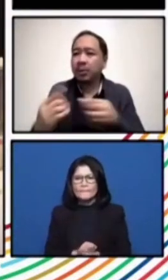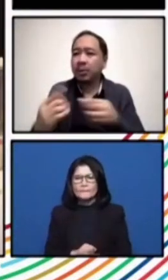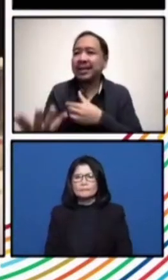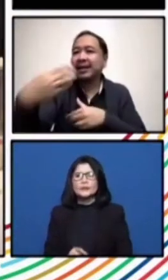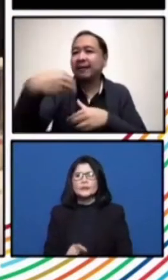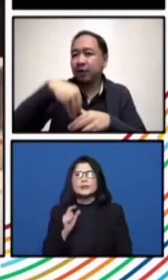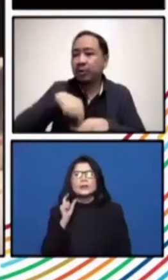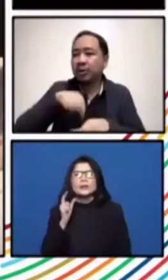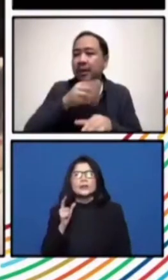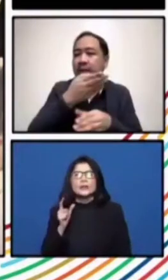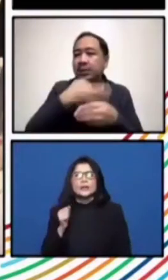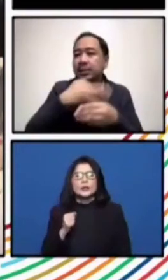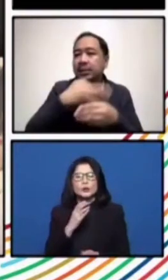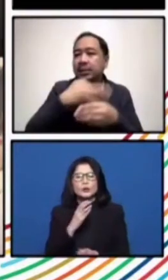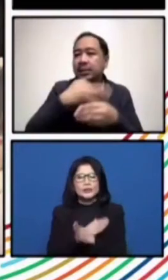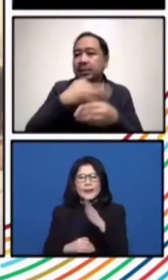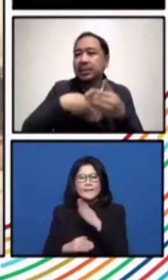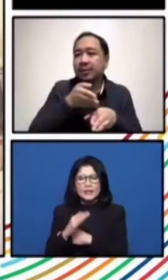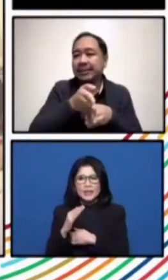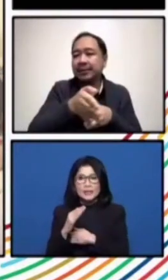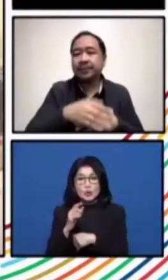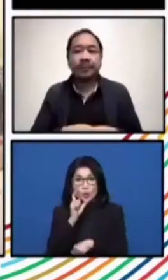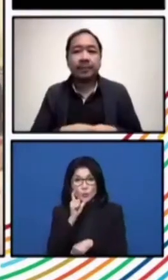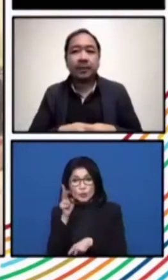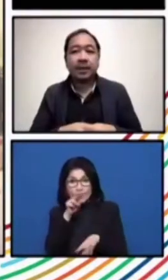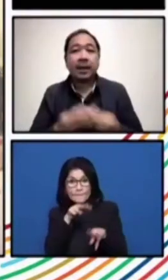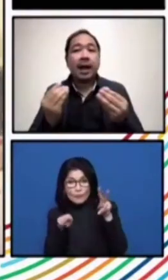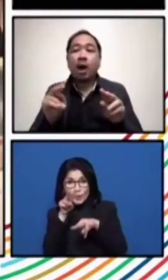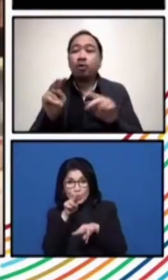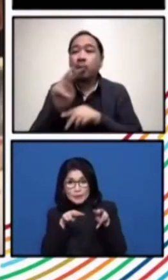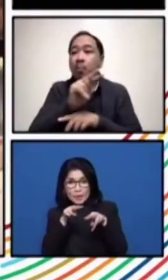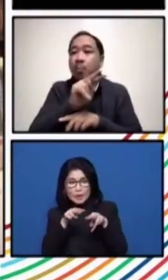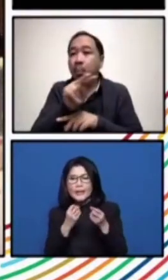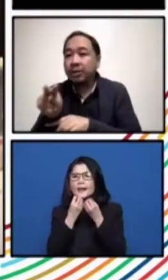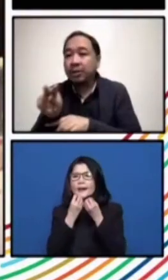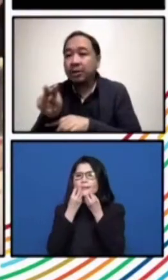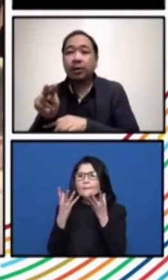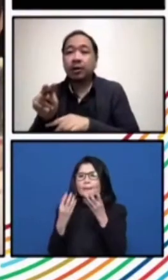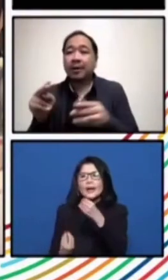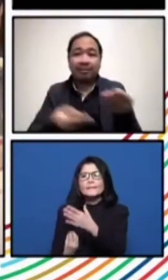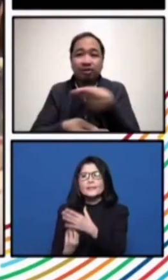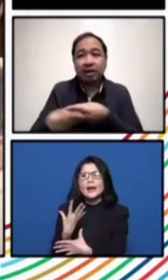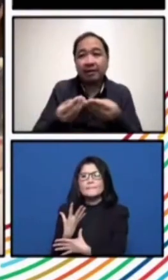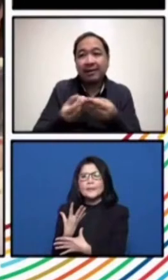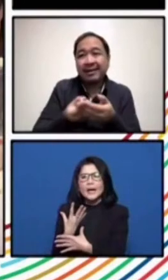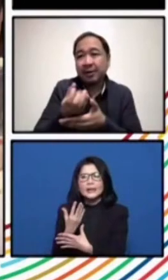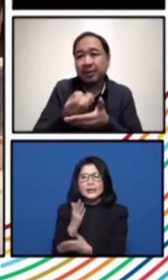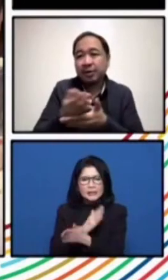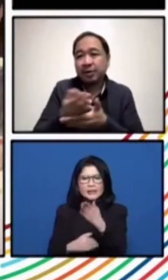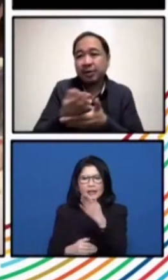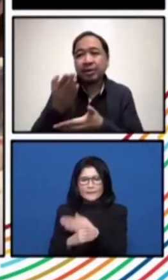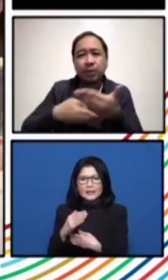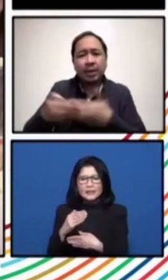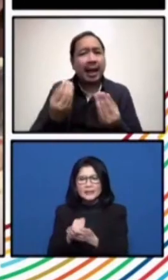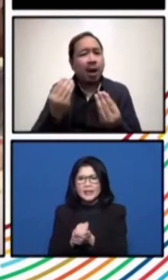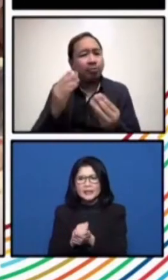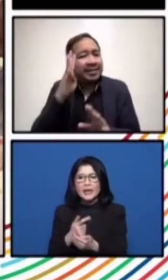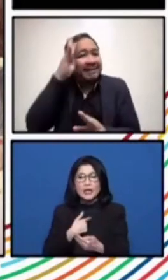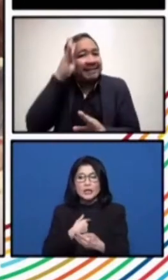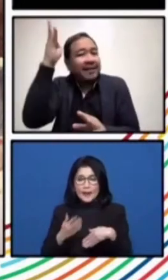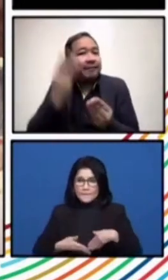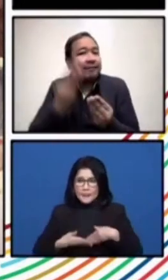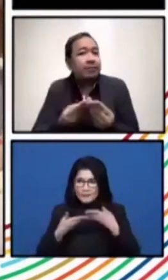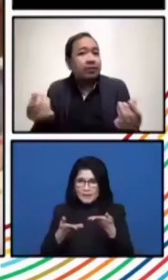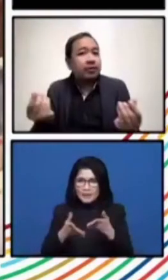in order to Monitor and share the developments in the field of disability and to produce innovative solutions we established the